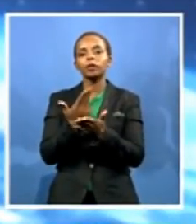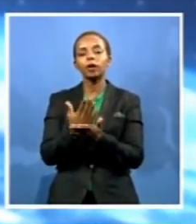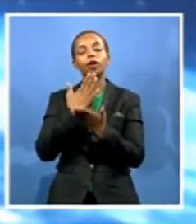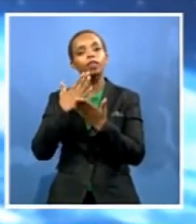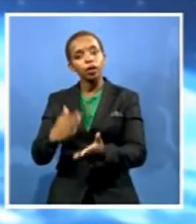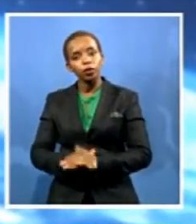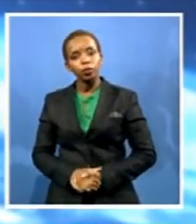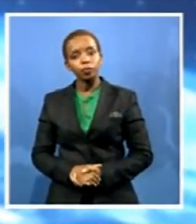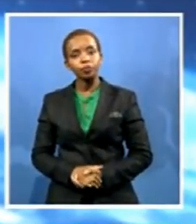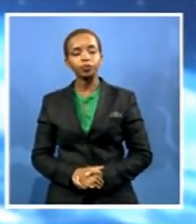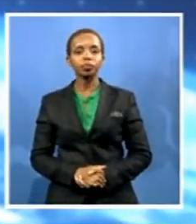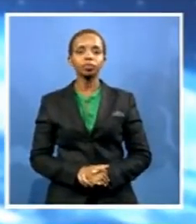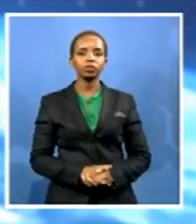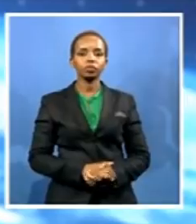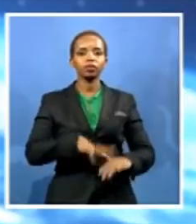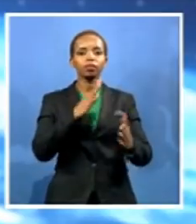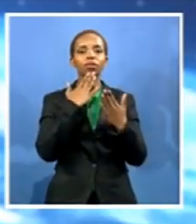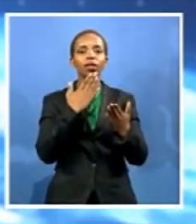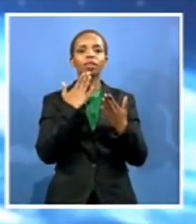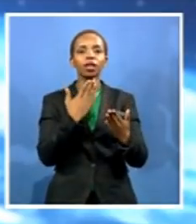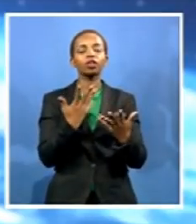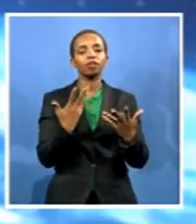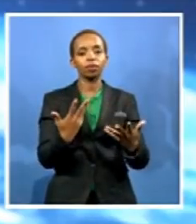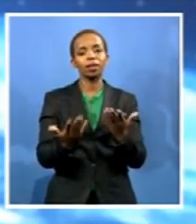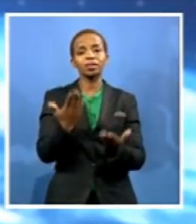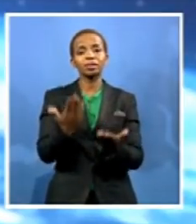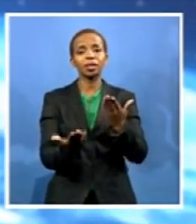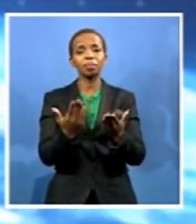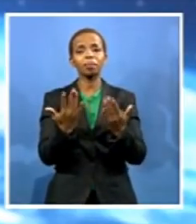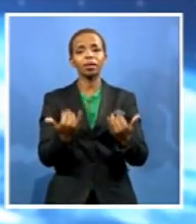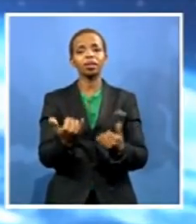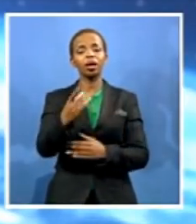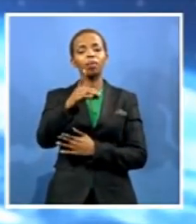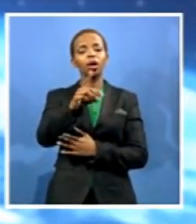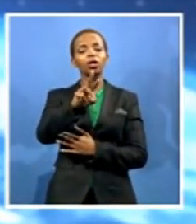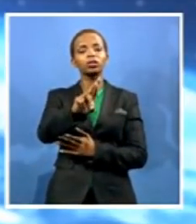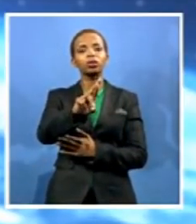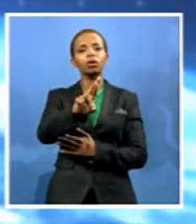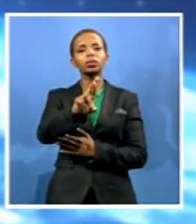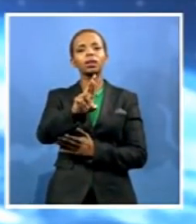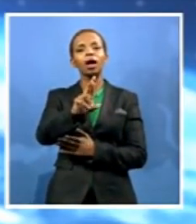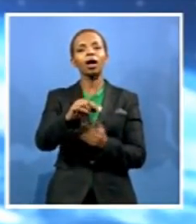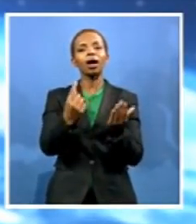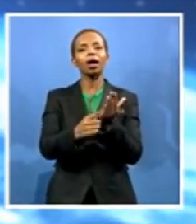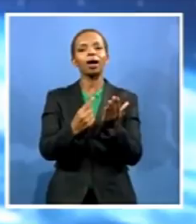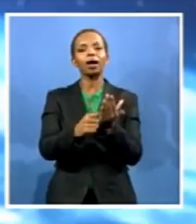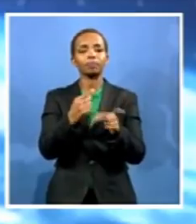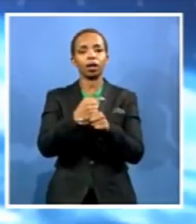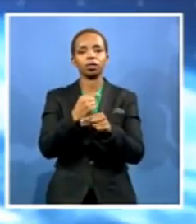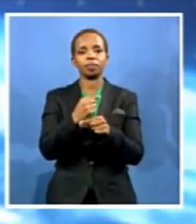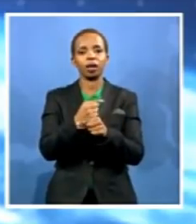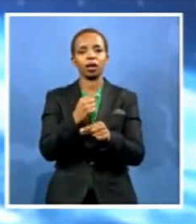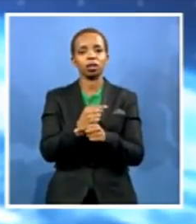perhaps I can just briefly turn to Dr. Coram in Ghana. Dr. Coram, just some